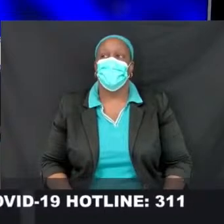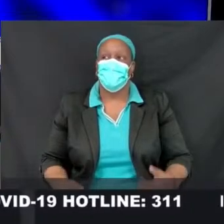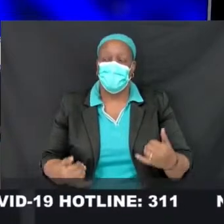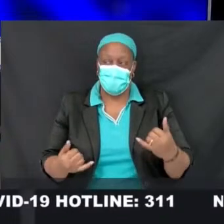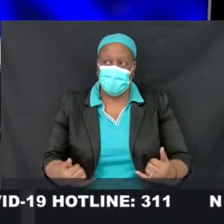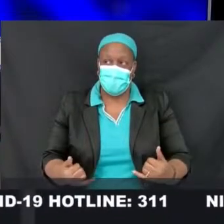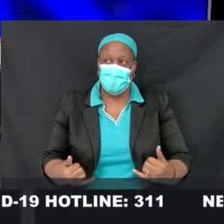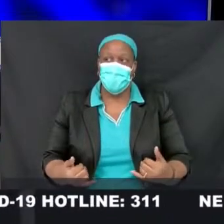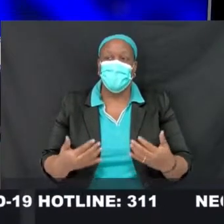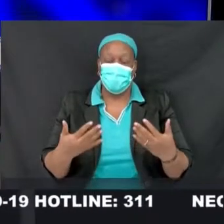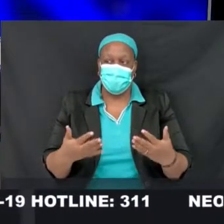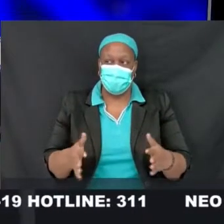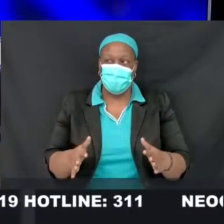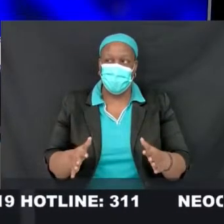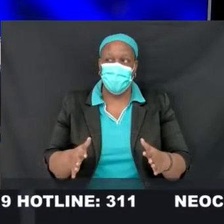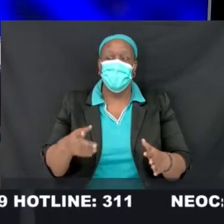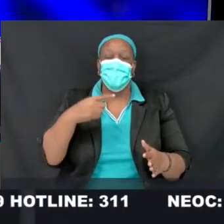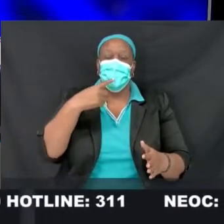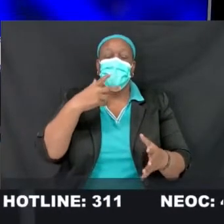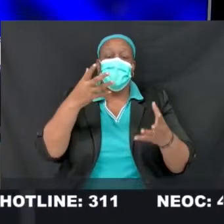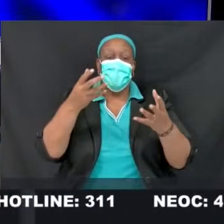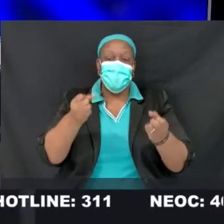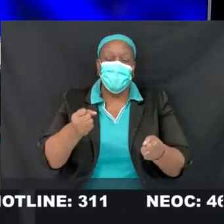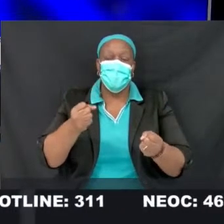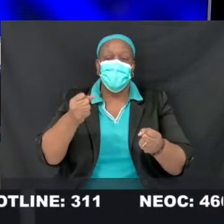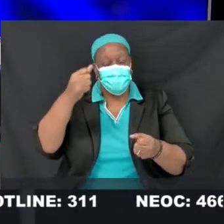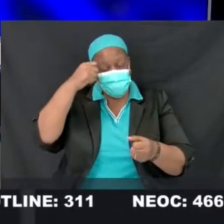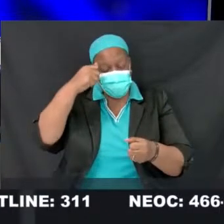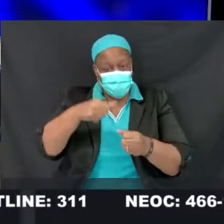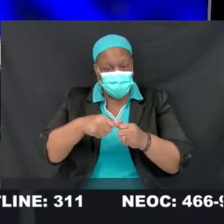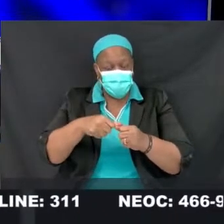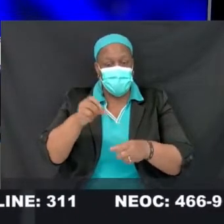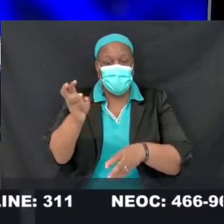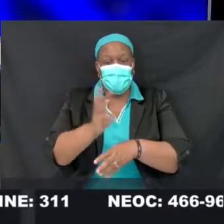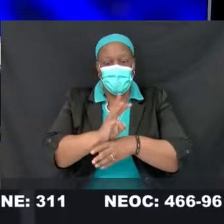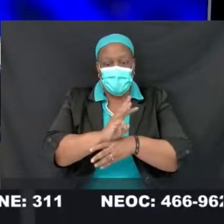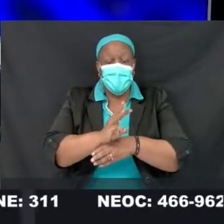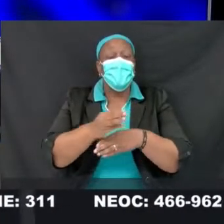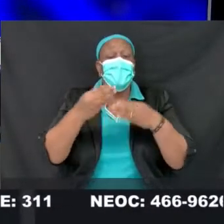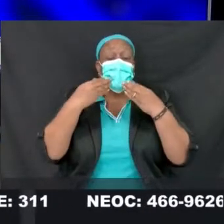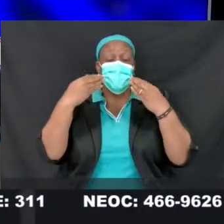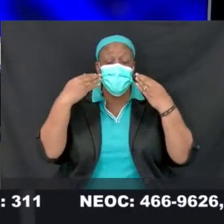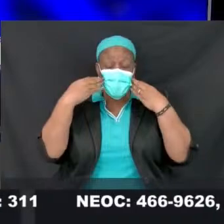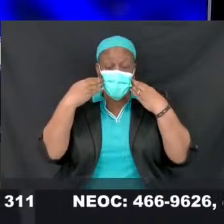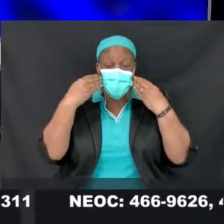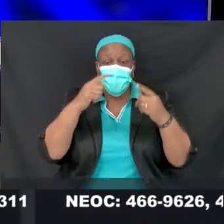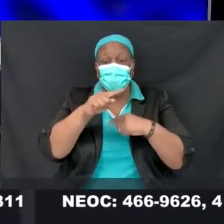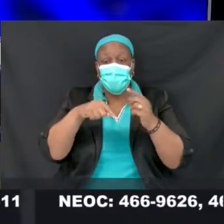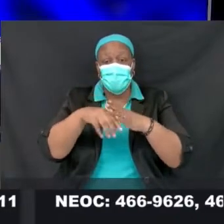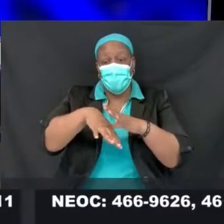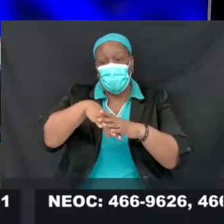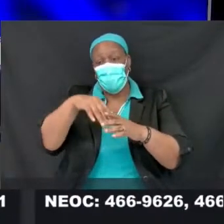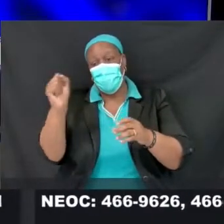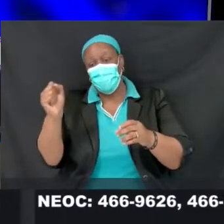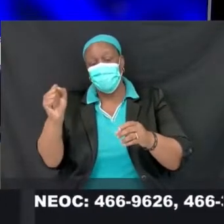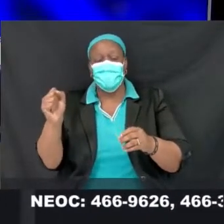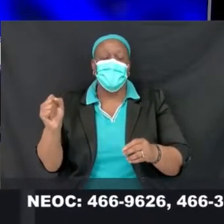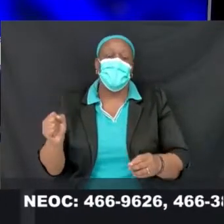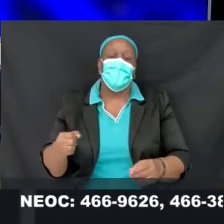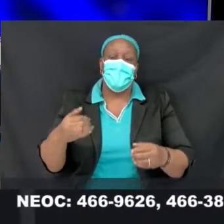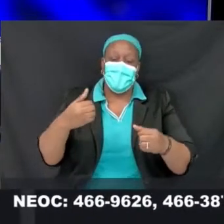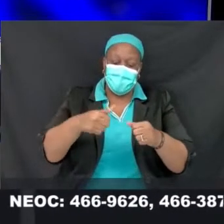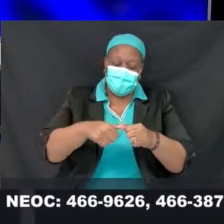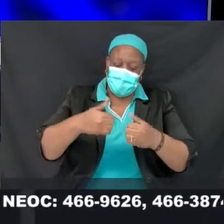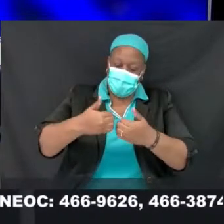usual admonishment and ask you to remember to always wear face masks when you are in public, maintain a